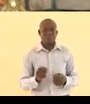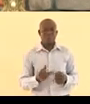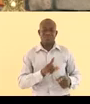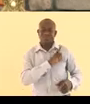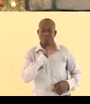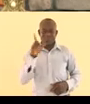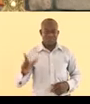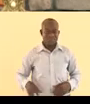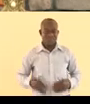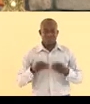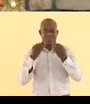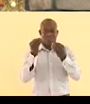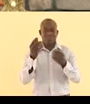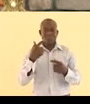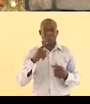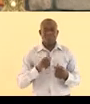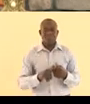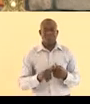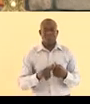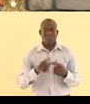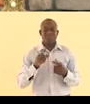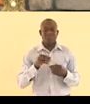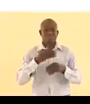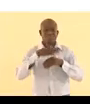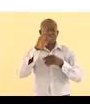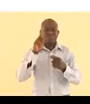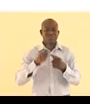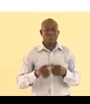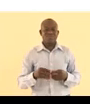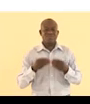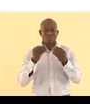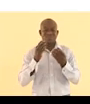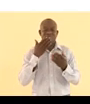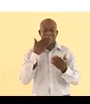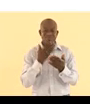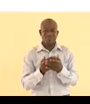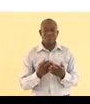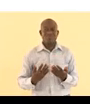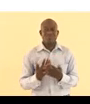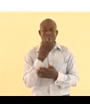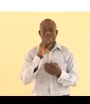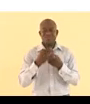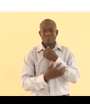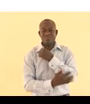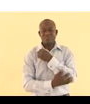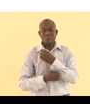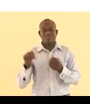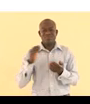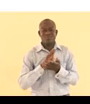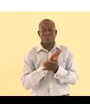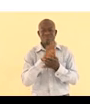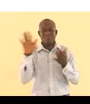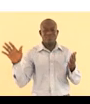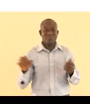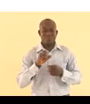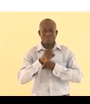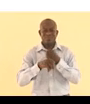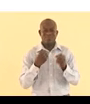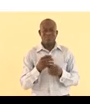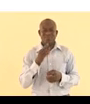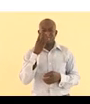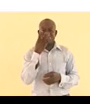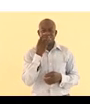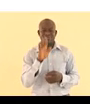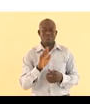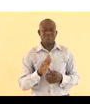me, for he has anointed me. He has sent me to bring good news to the poor, to open the eyes of the blind, to make the lame walk, and to declare the Lord's year of